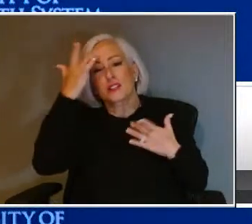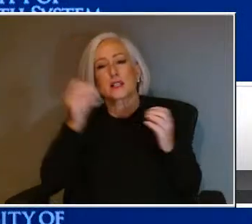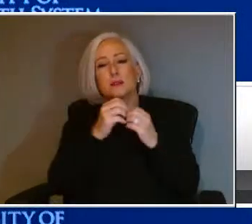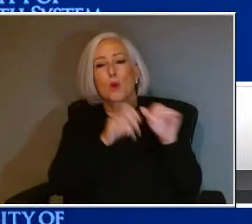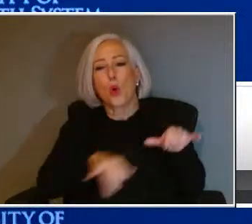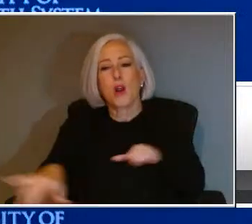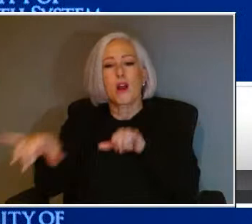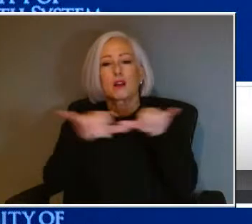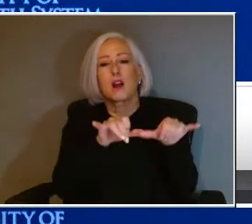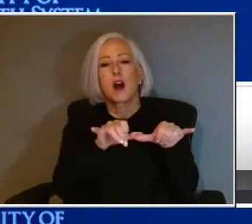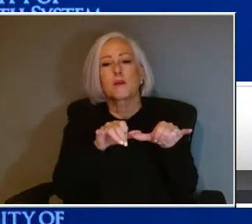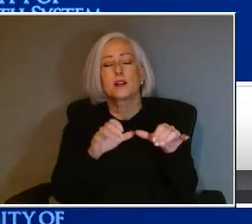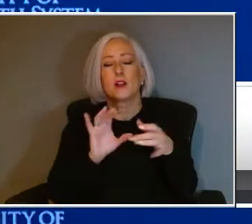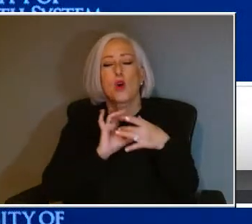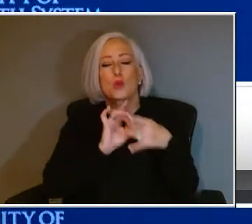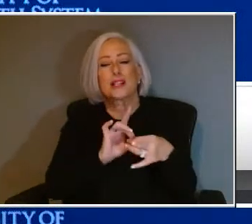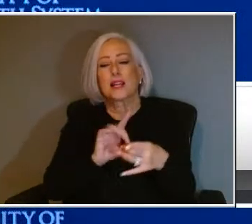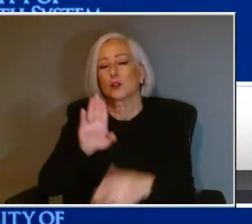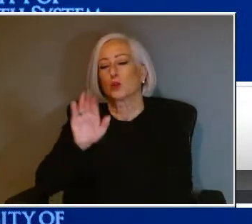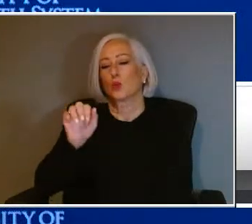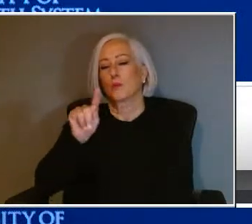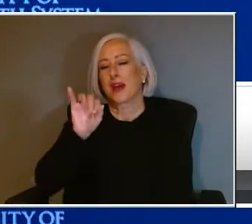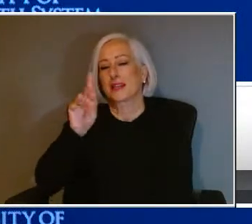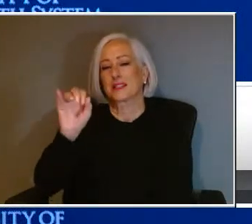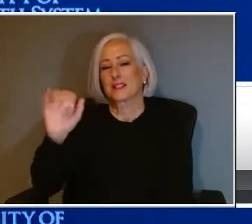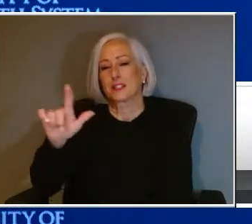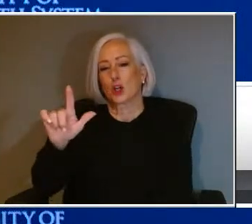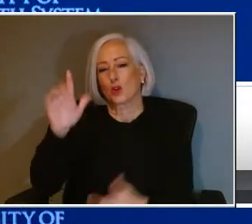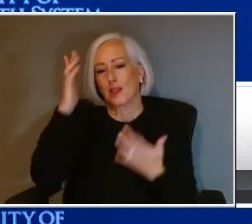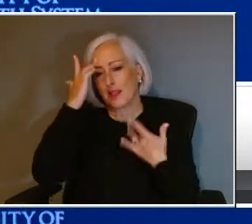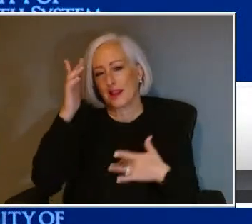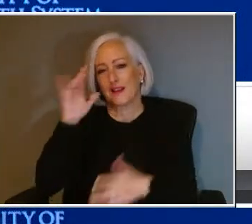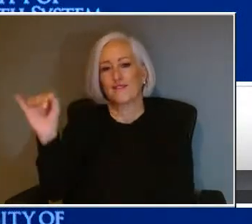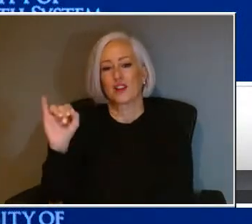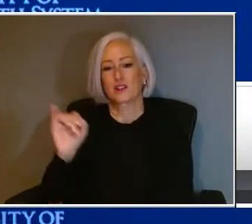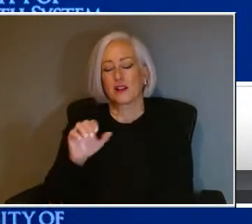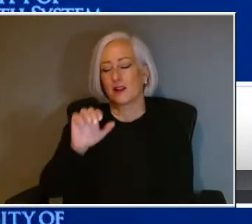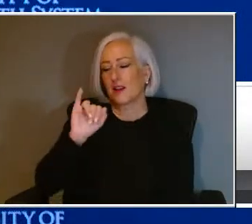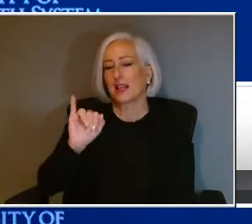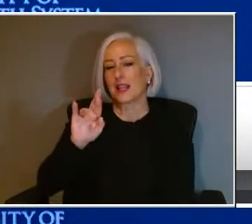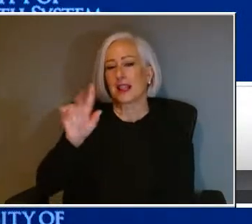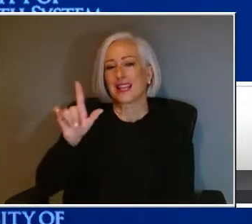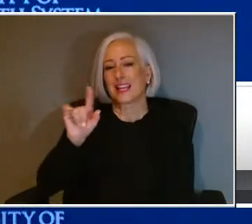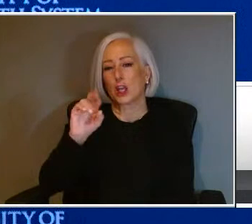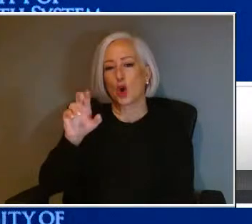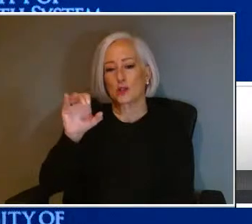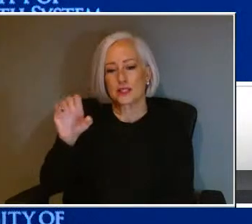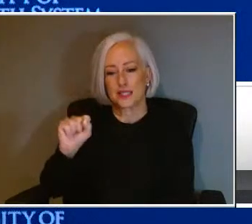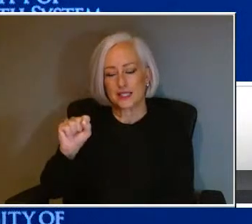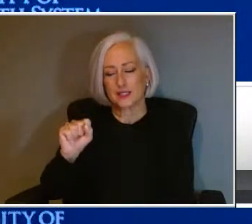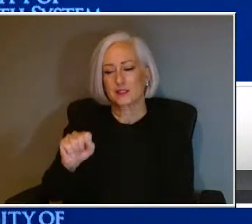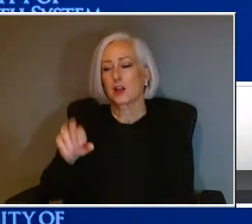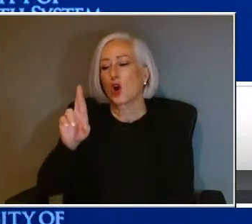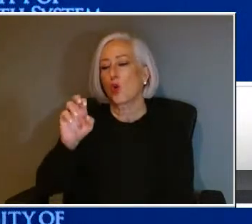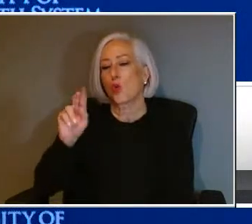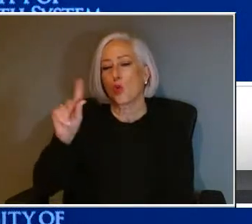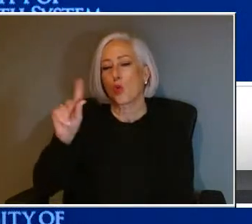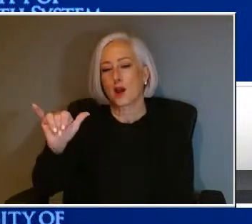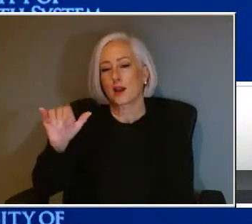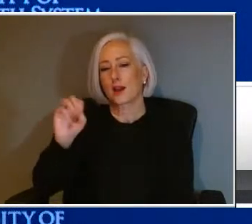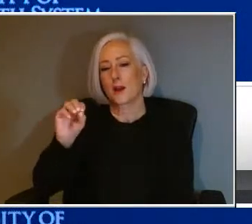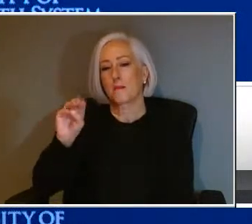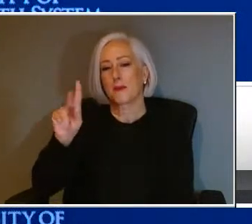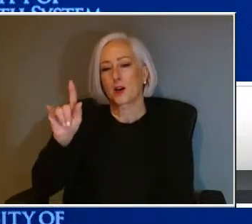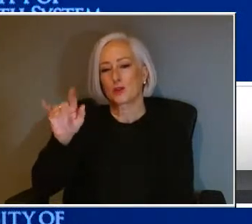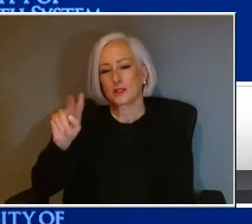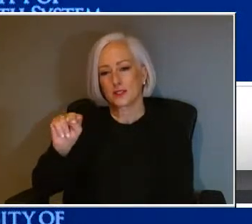all bacterial infections, things such as ehrlichiosis and Rocky-Mounted spotted fever. There's also babesiosis. We have